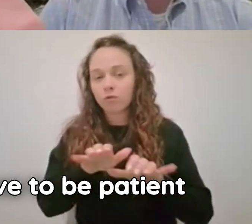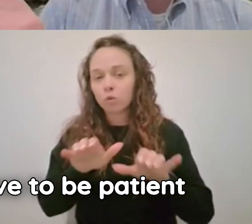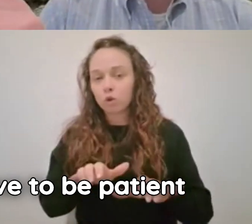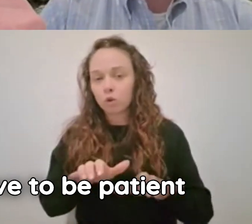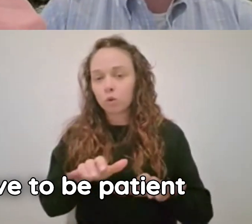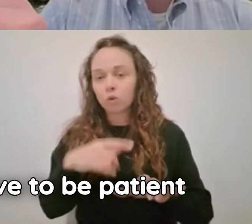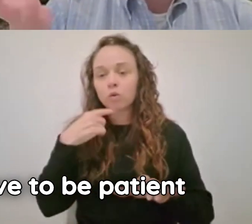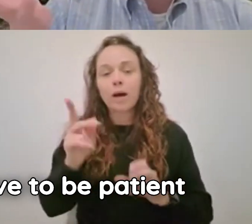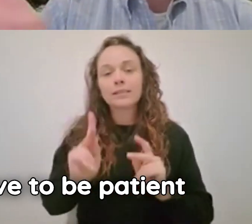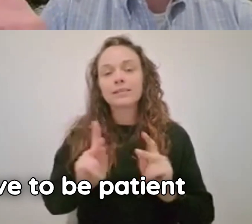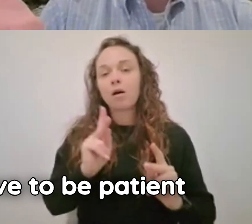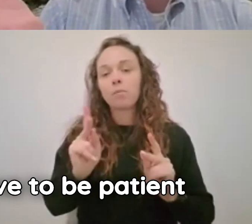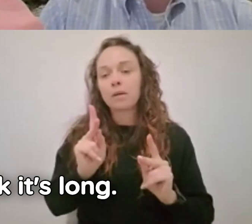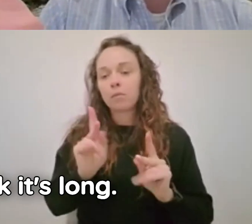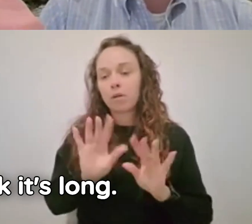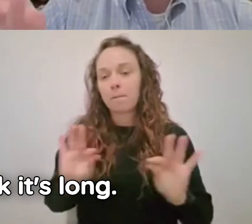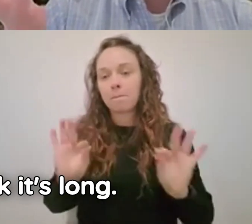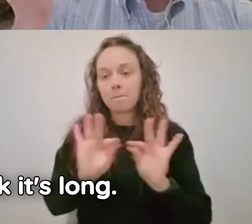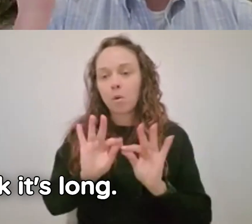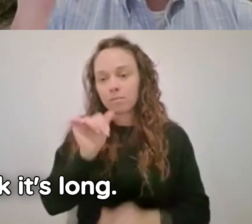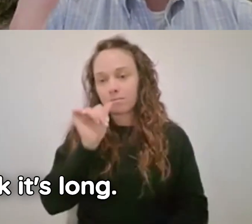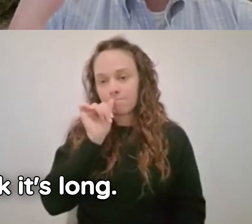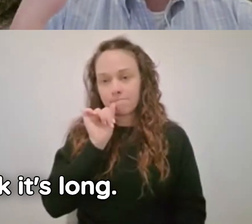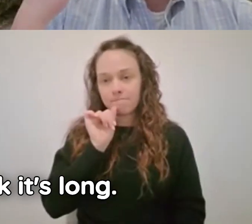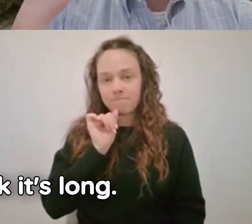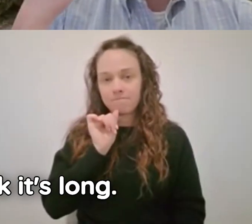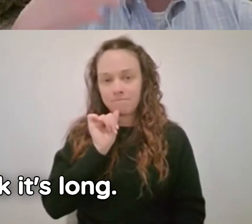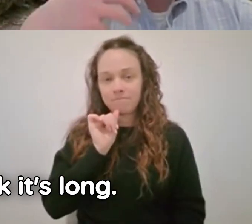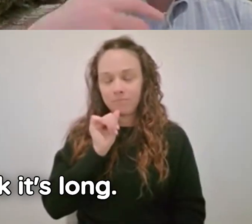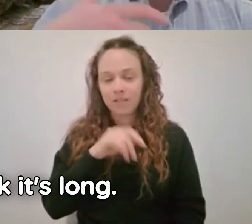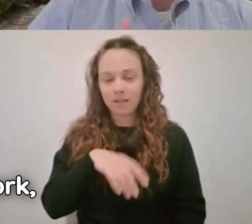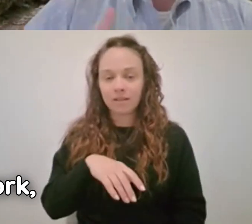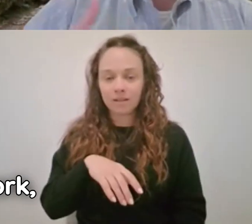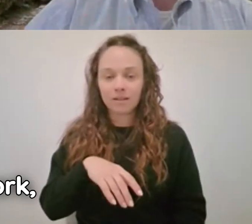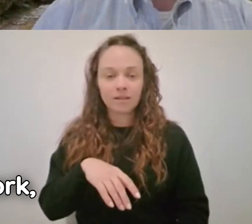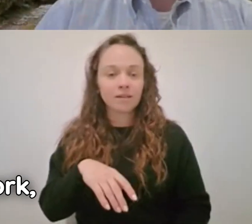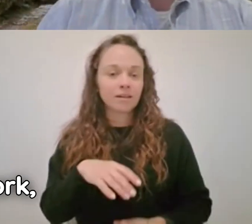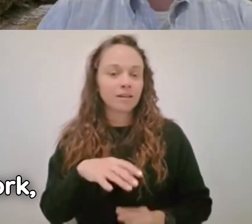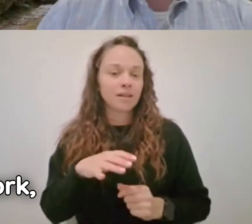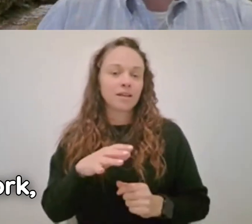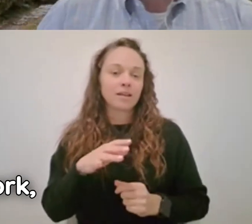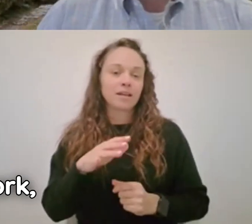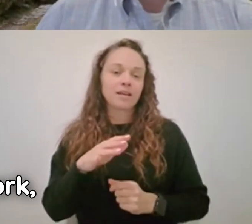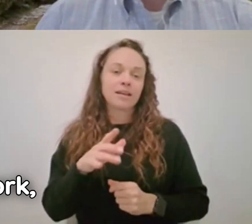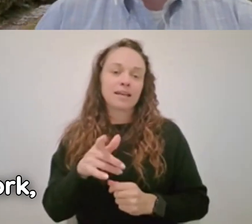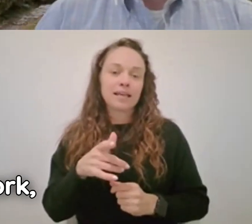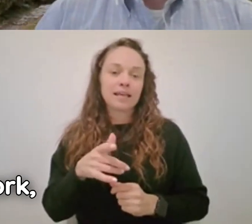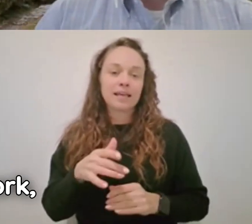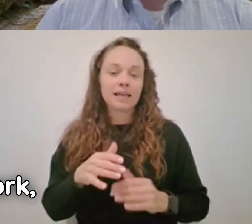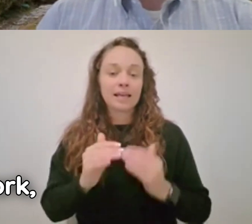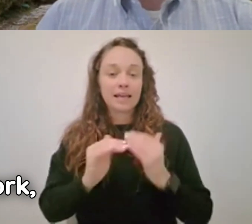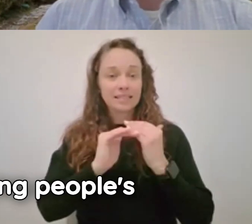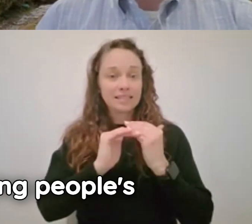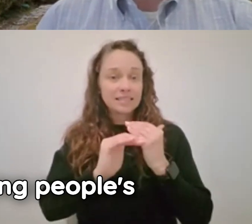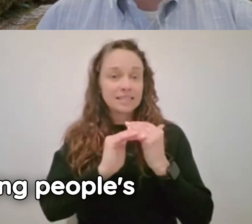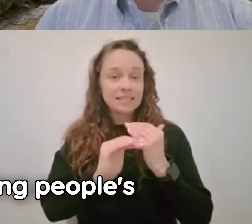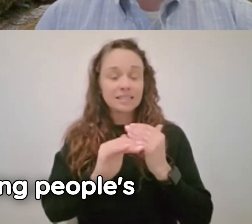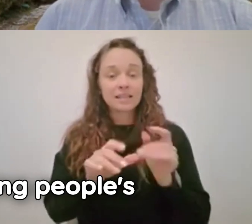most important thing is you have to be patient with this work. I think it's